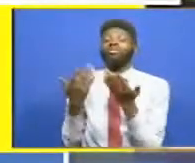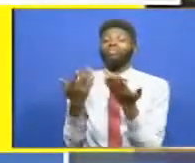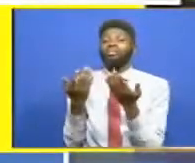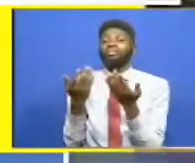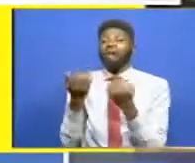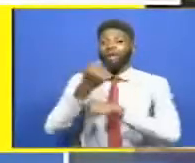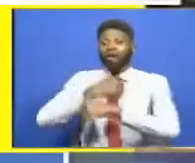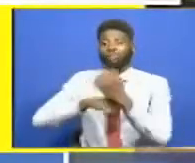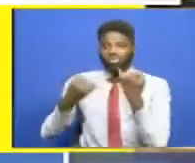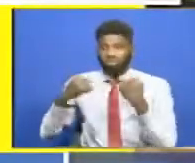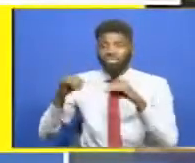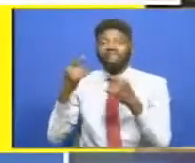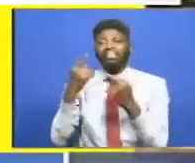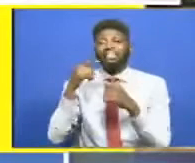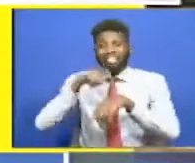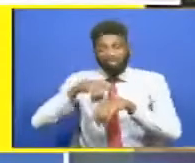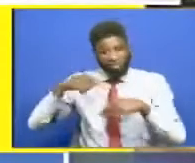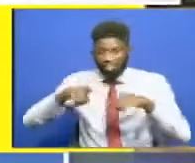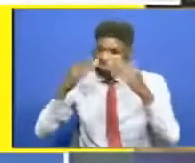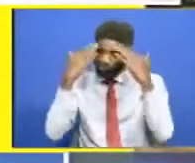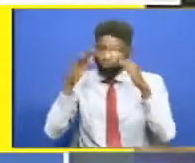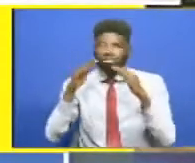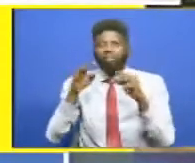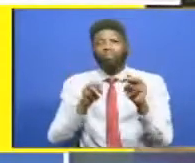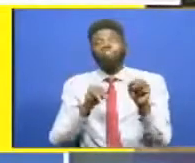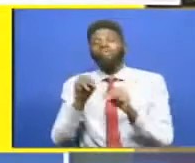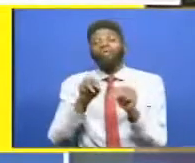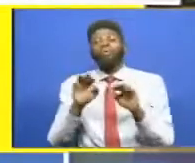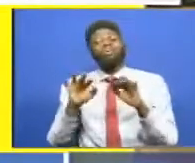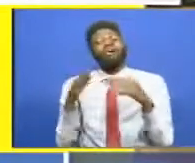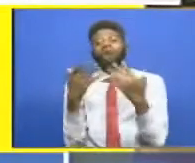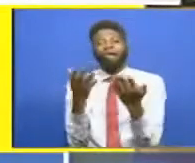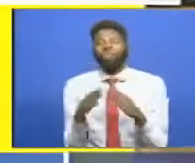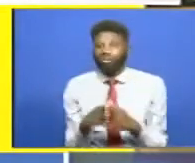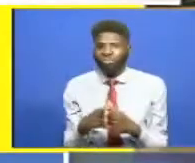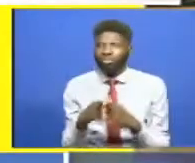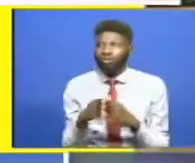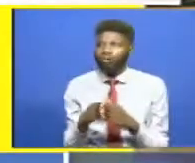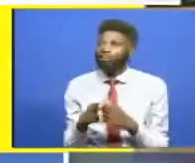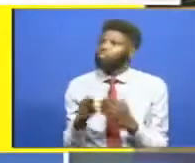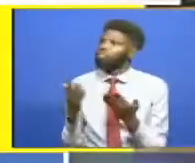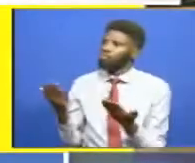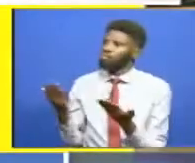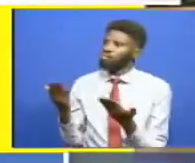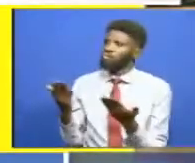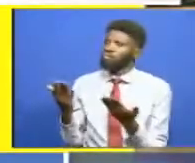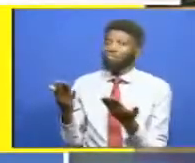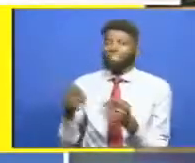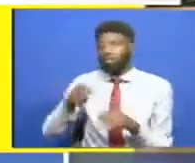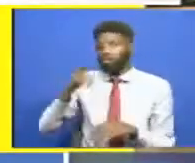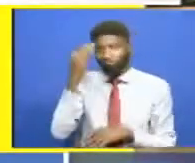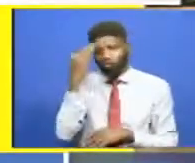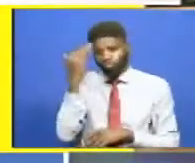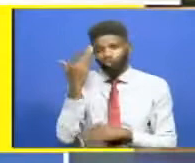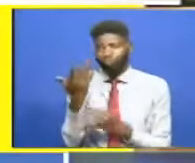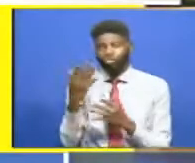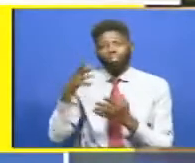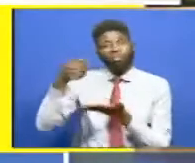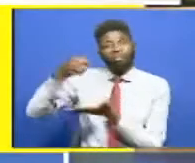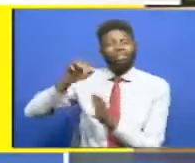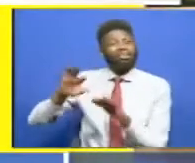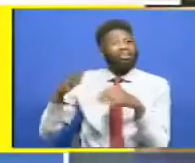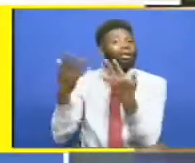implementation. Mm-hmm. You know, because so they're putting on what the basis in have front they, of the yeah, yeah, on what basis have they done the calculation, the cost